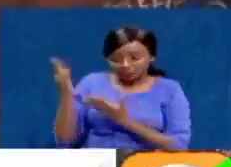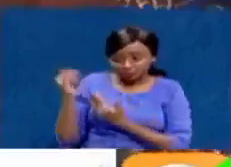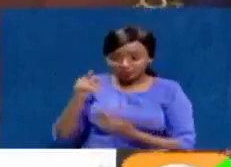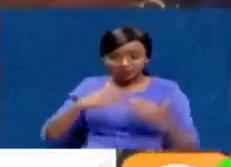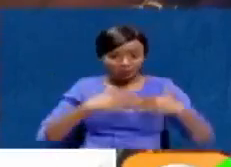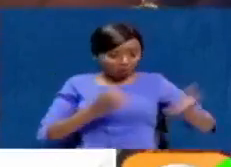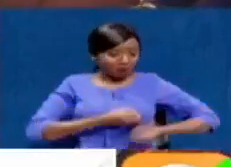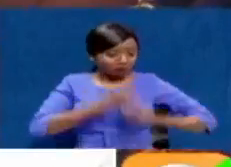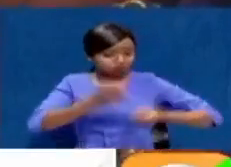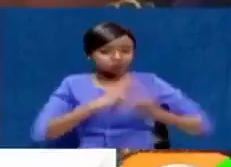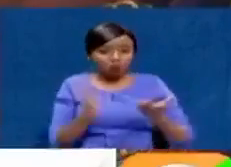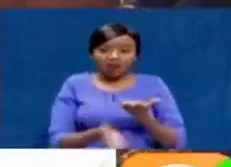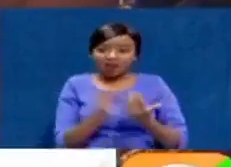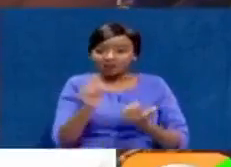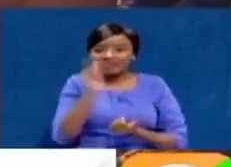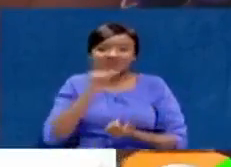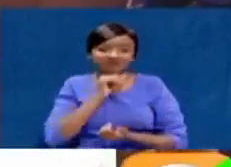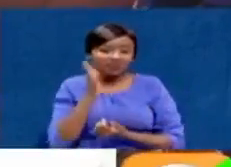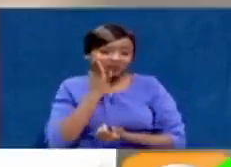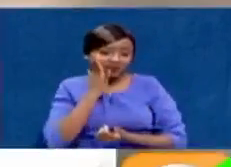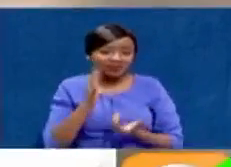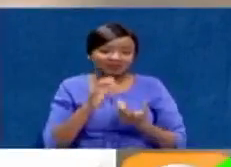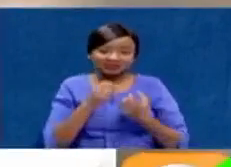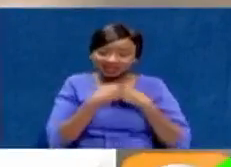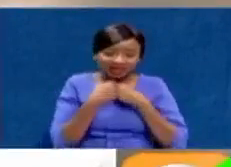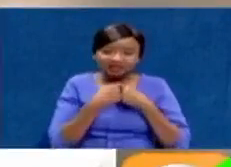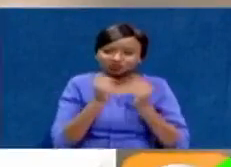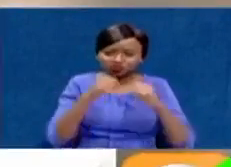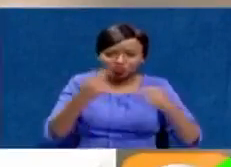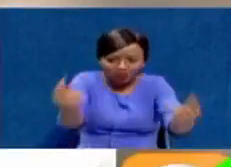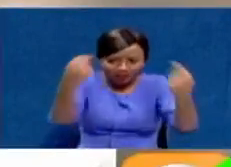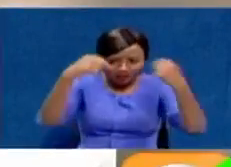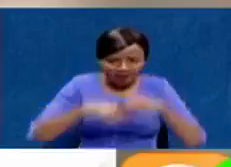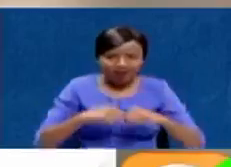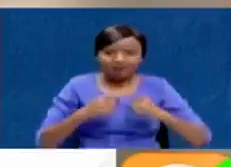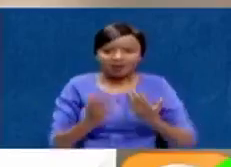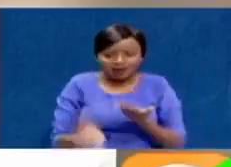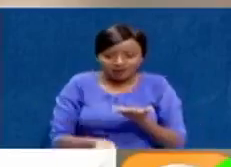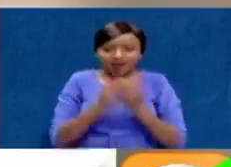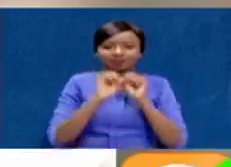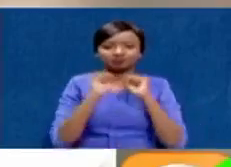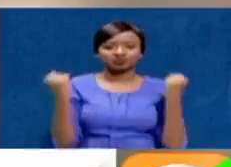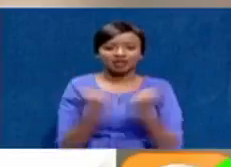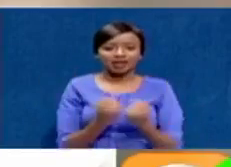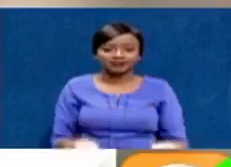will help other parents facing the same to come out and make the society a better